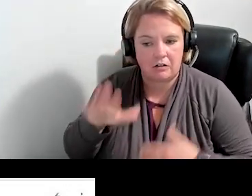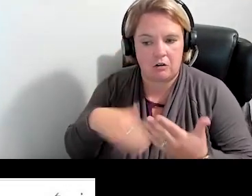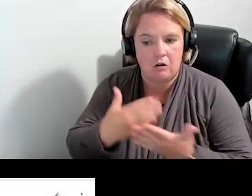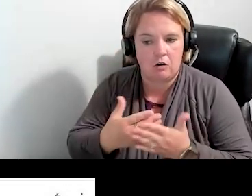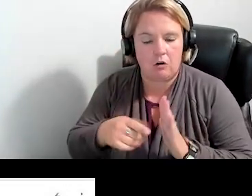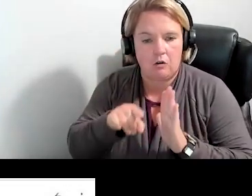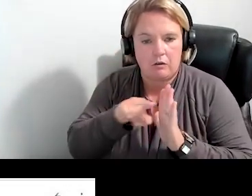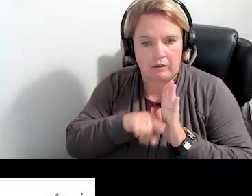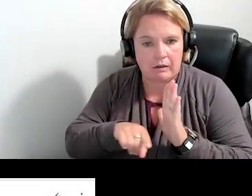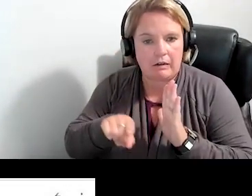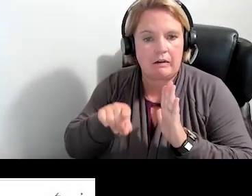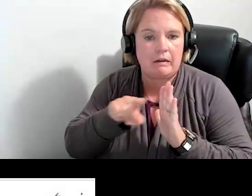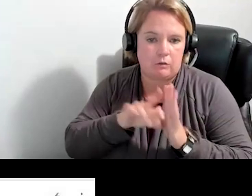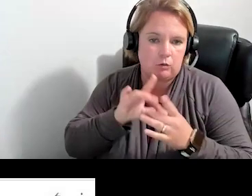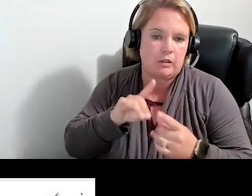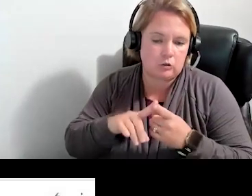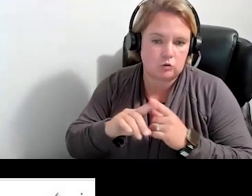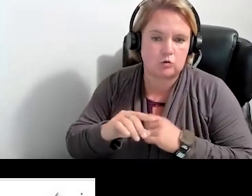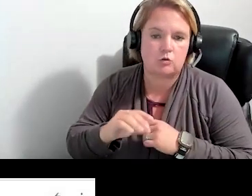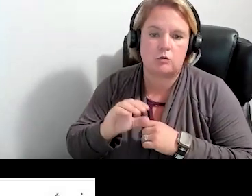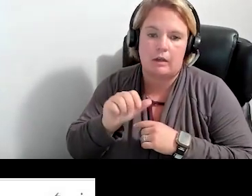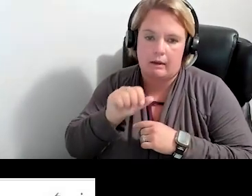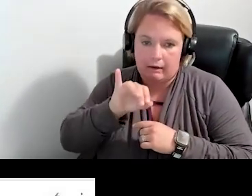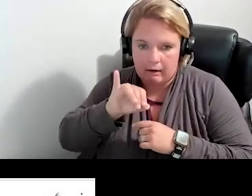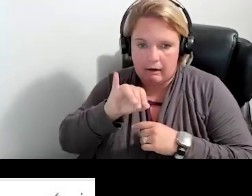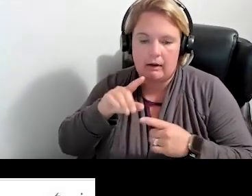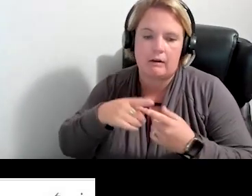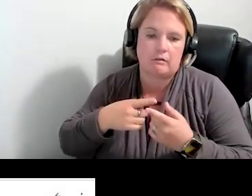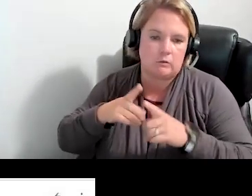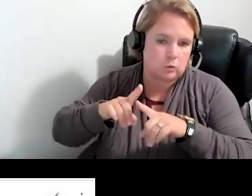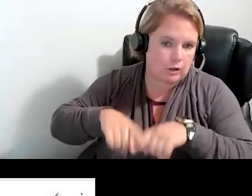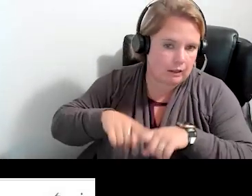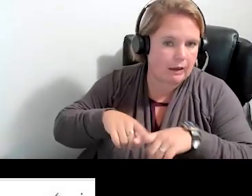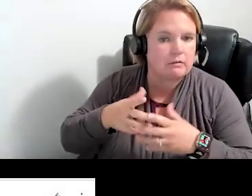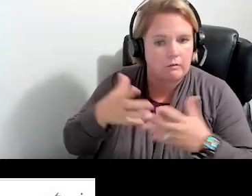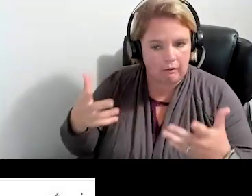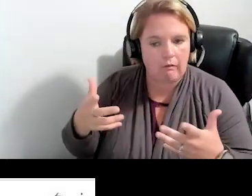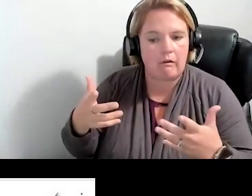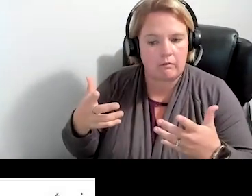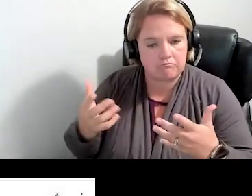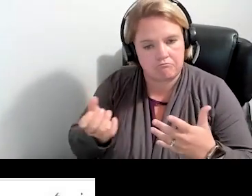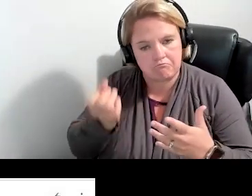about AI. I understand about the over-reliance on it.